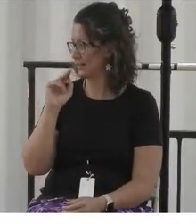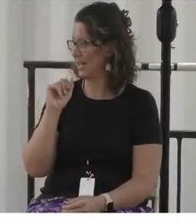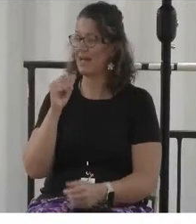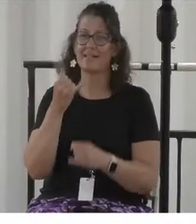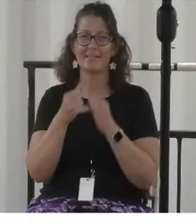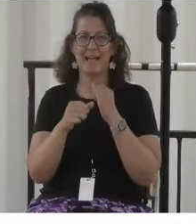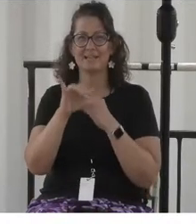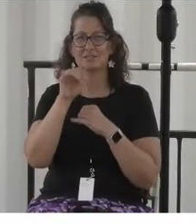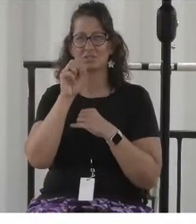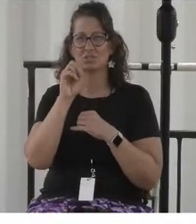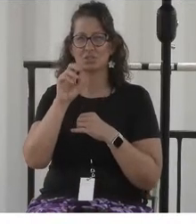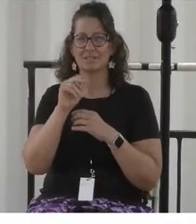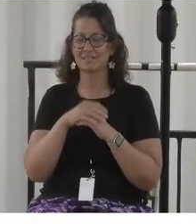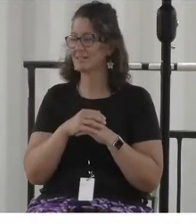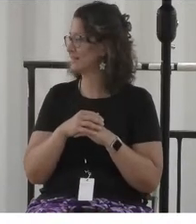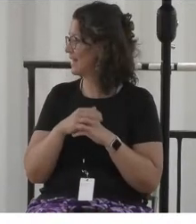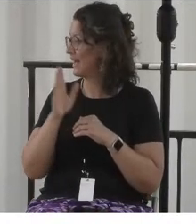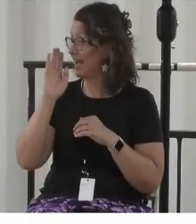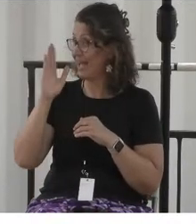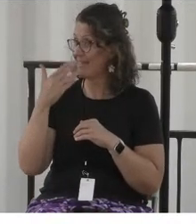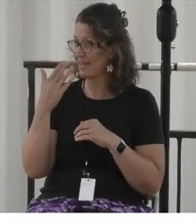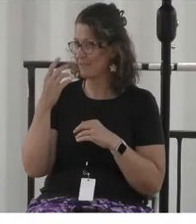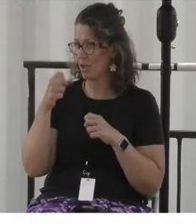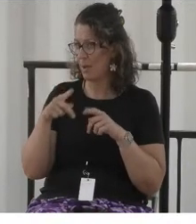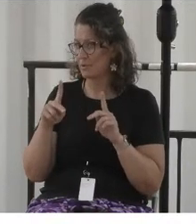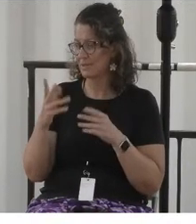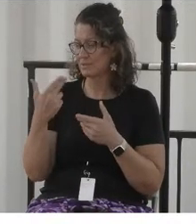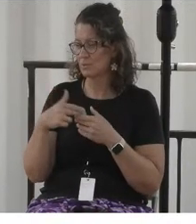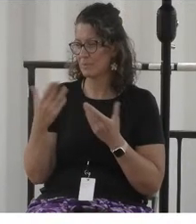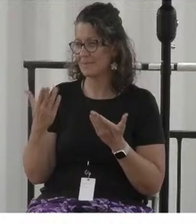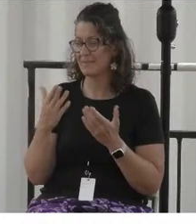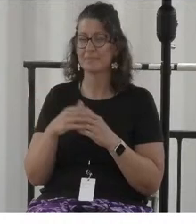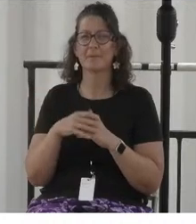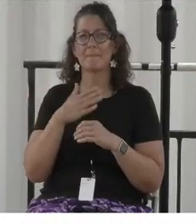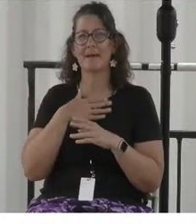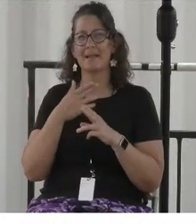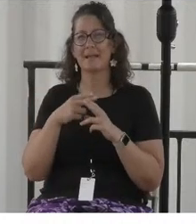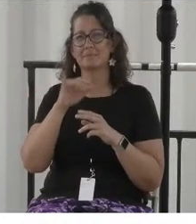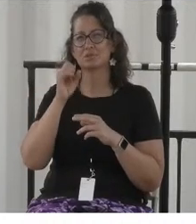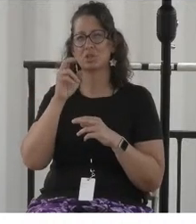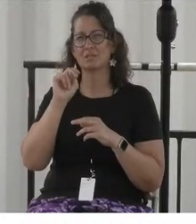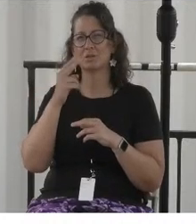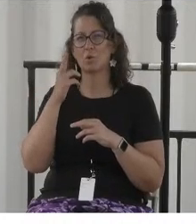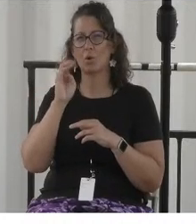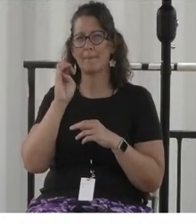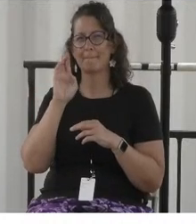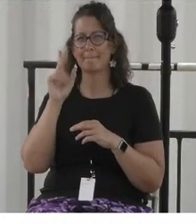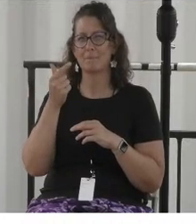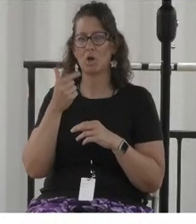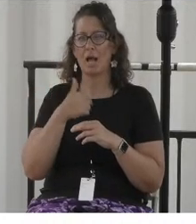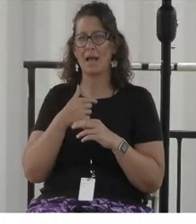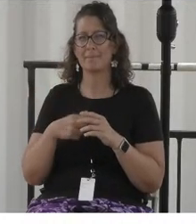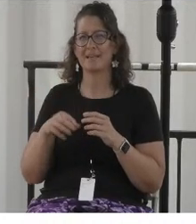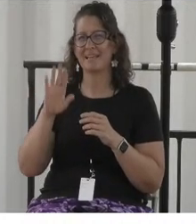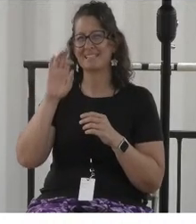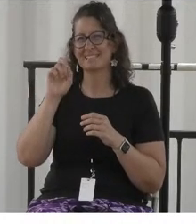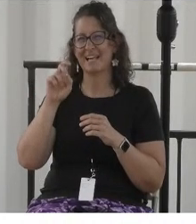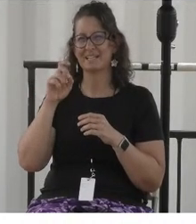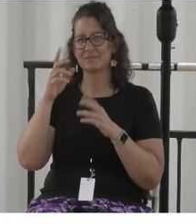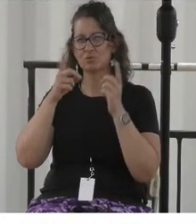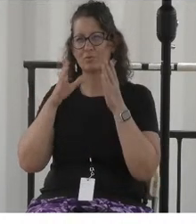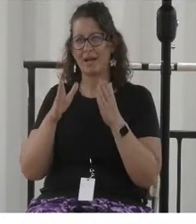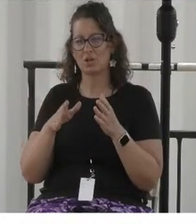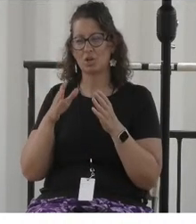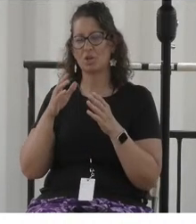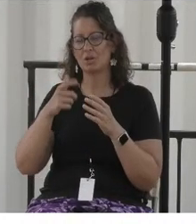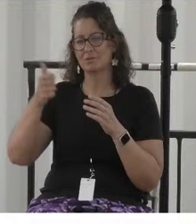Jason. Hi, thanks for the opportunity to be here. My name is Jason Holmberg. I'm the executive director of a nonprofit organization called Wild